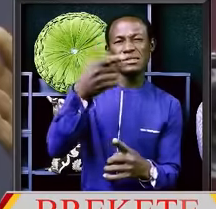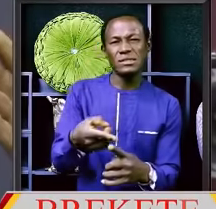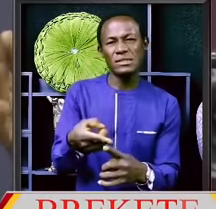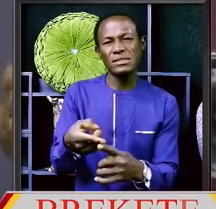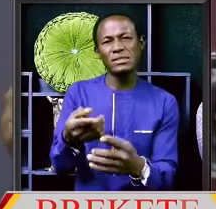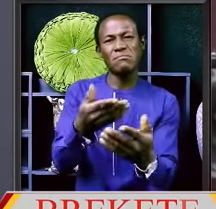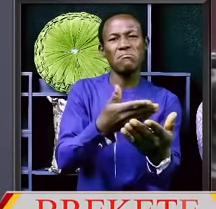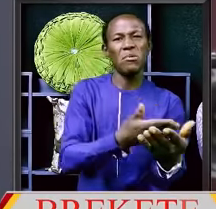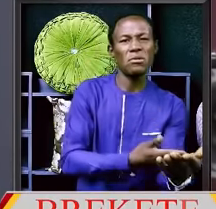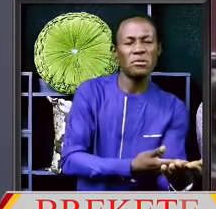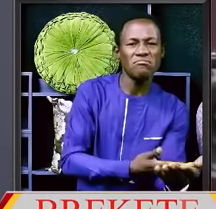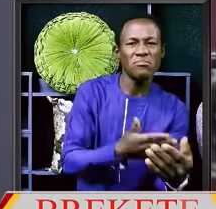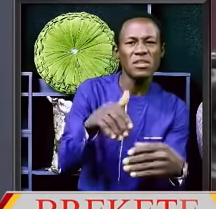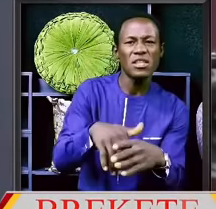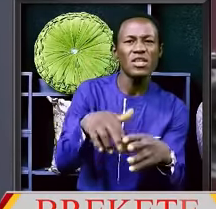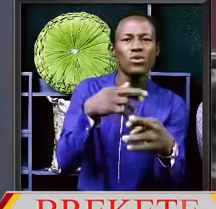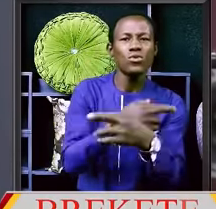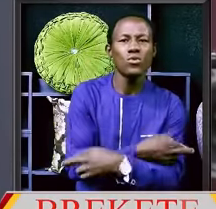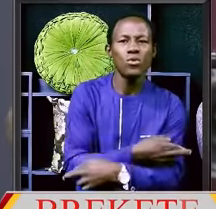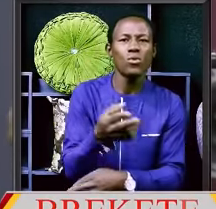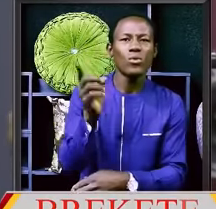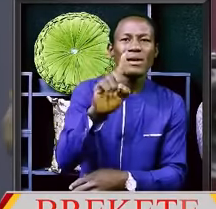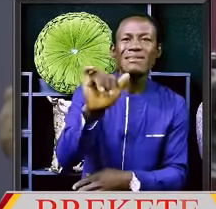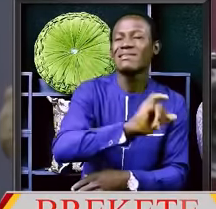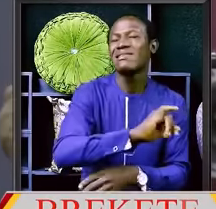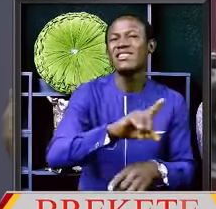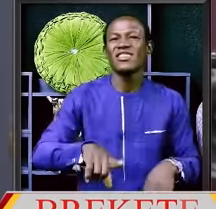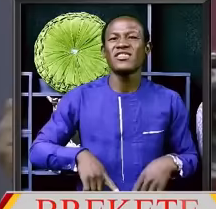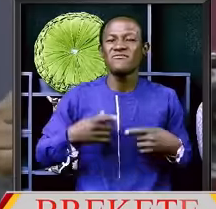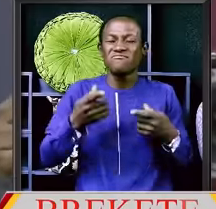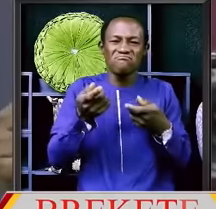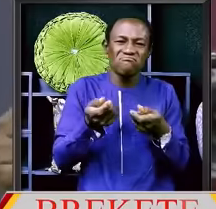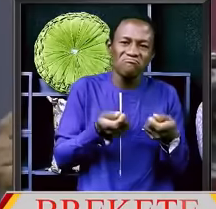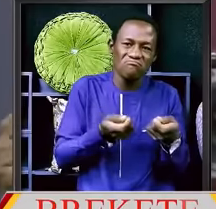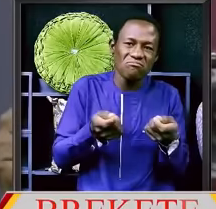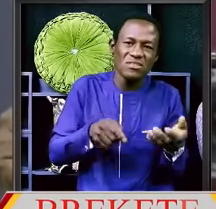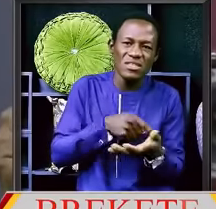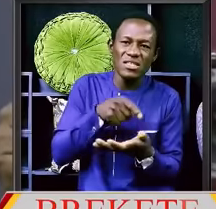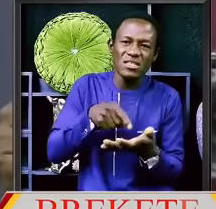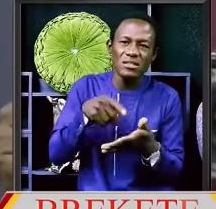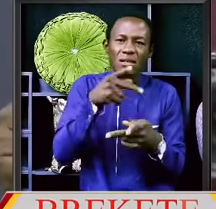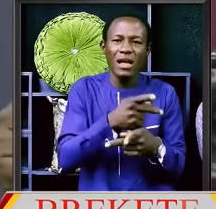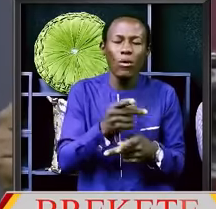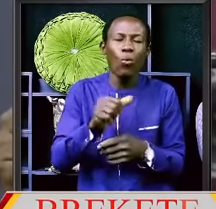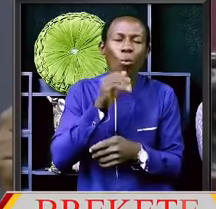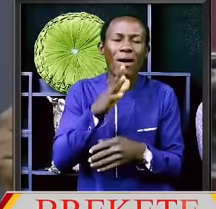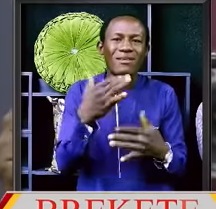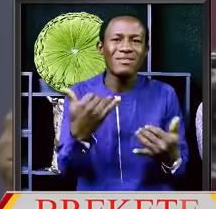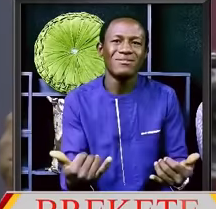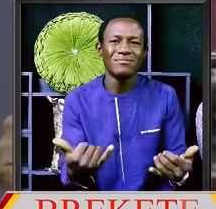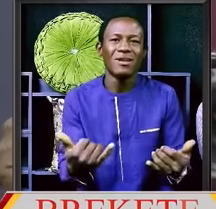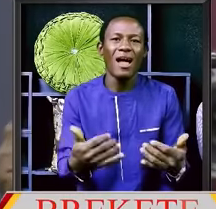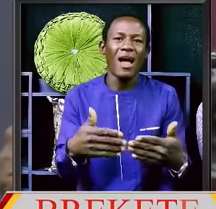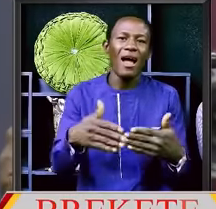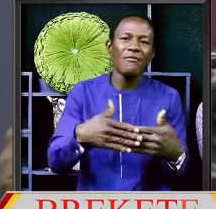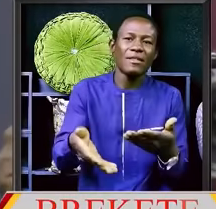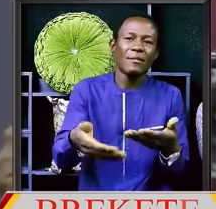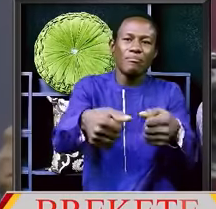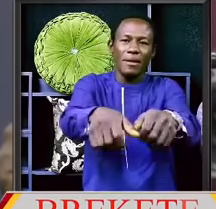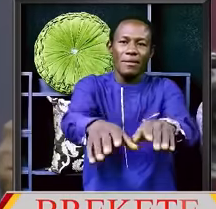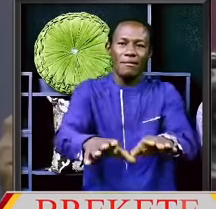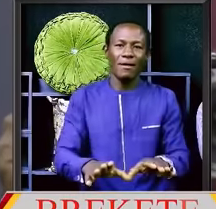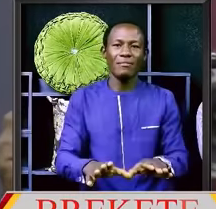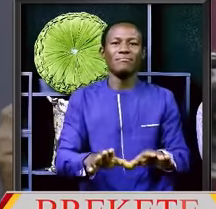inside the room within the money. Now, this kind woman now, after